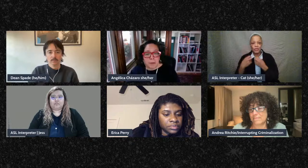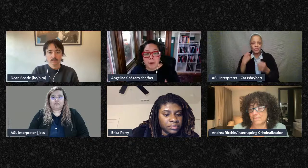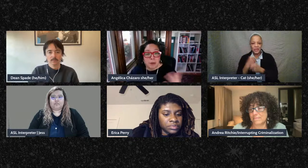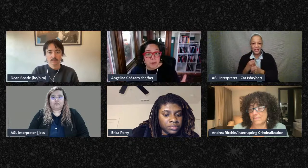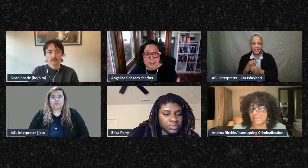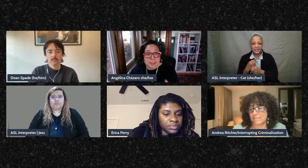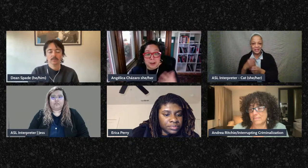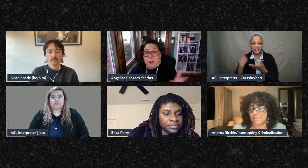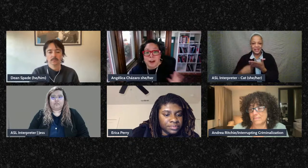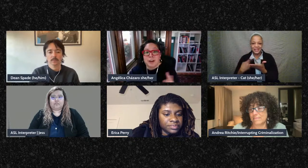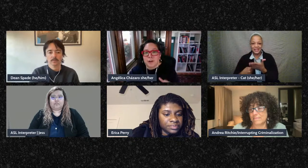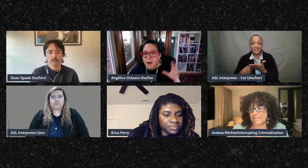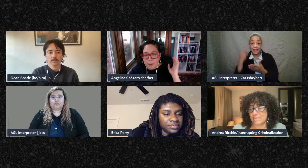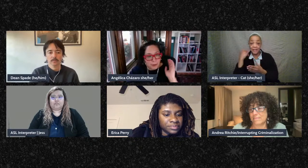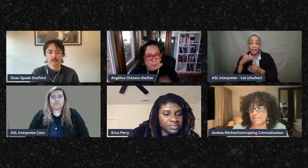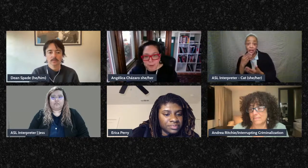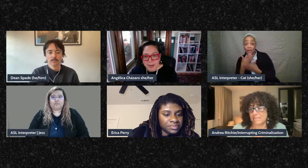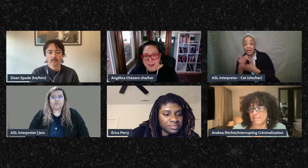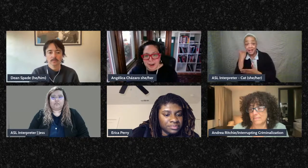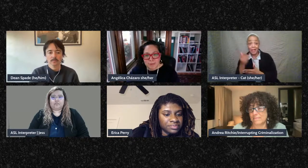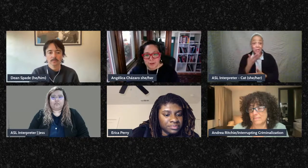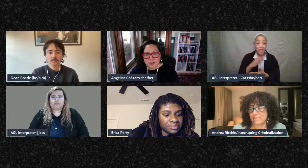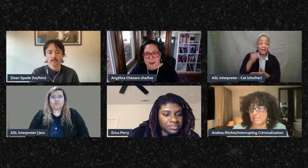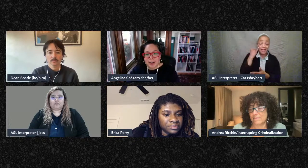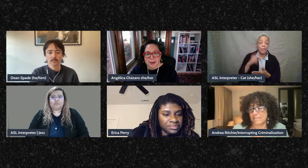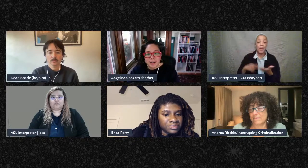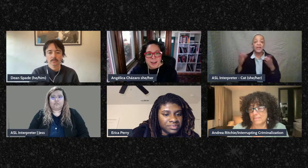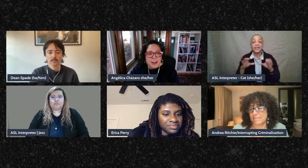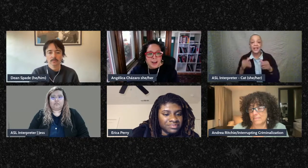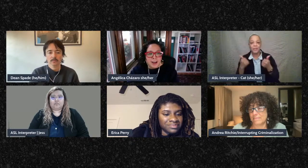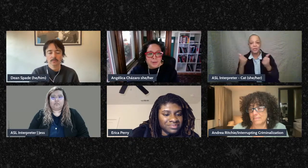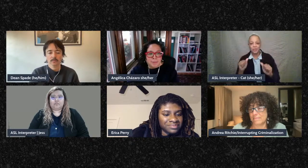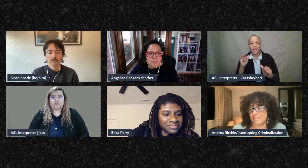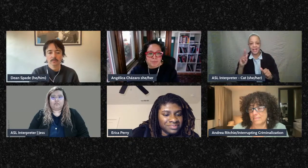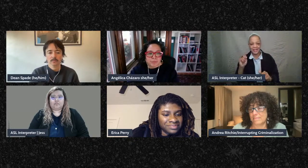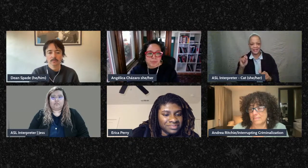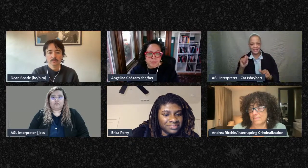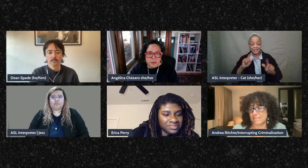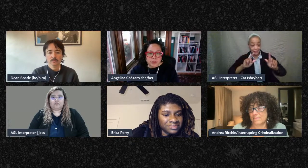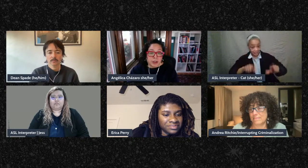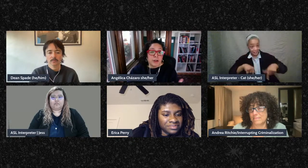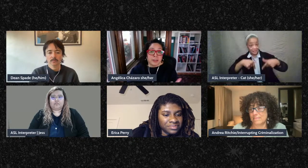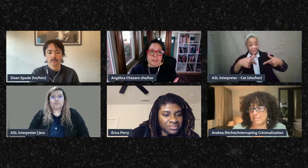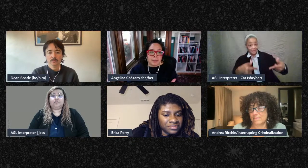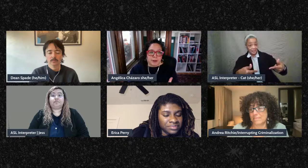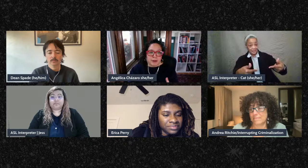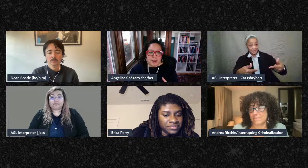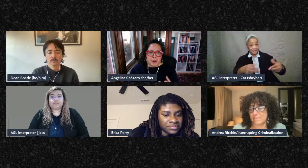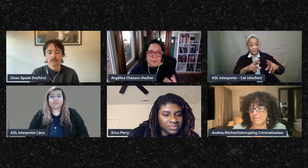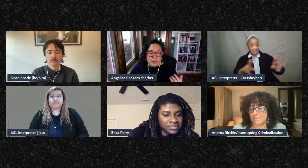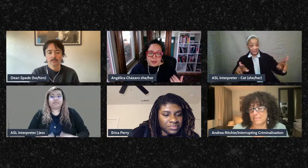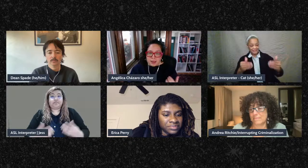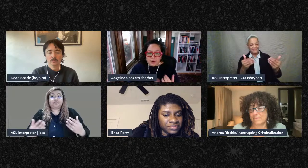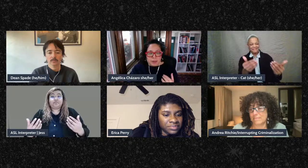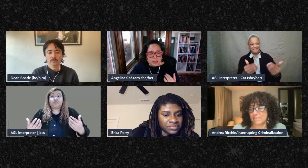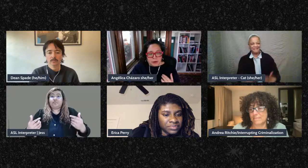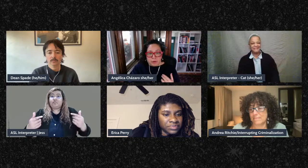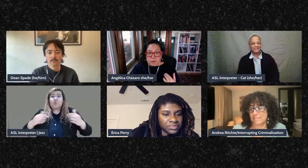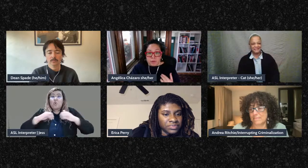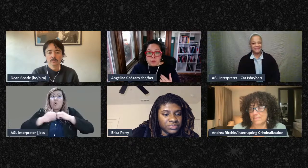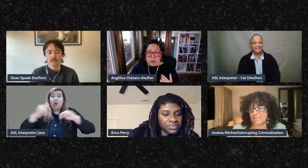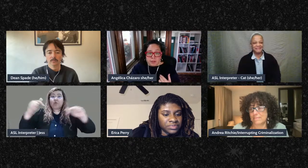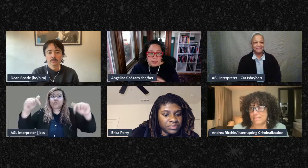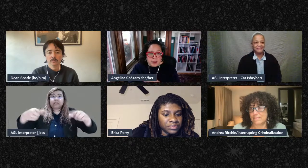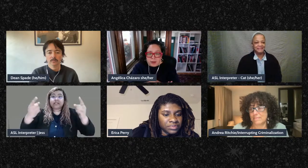We can talk about whether that's a good idea or not, but we did it and we're trying it. So how did this happen? I think